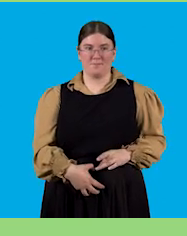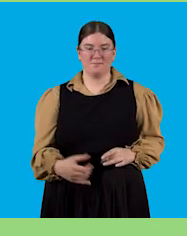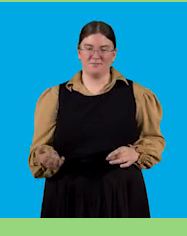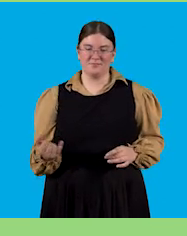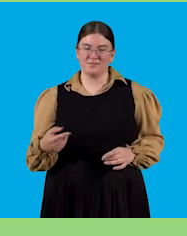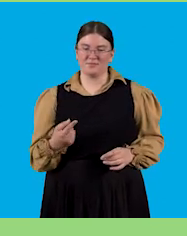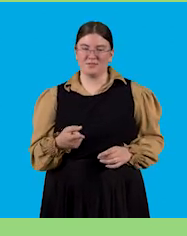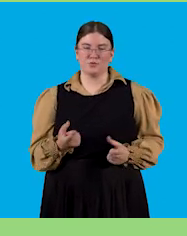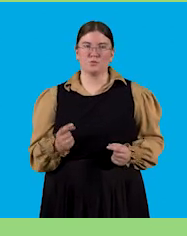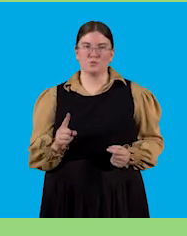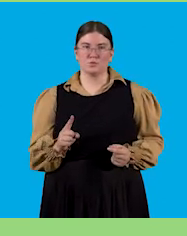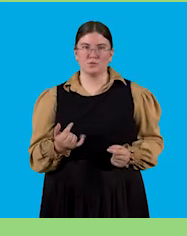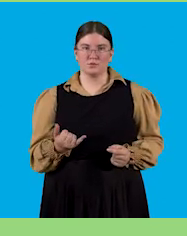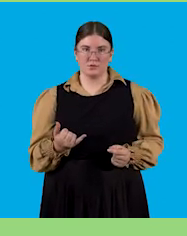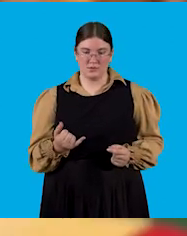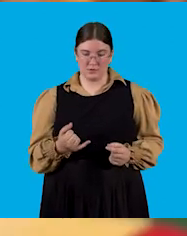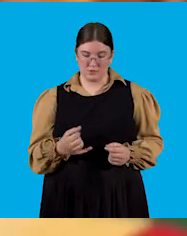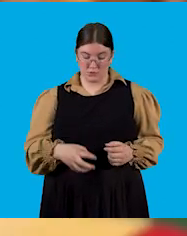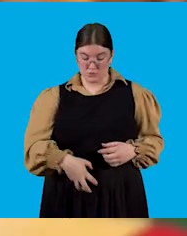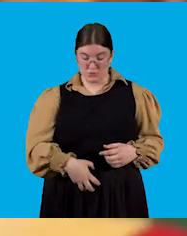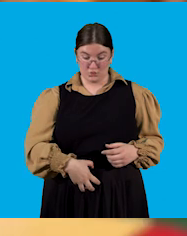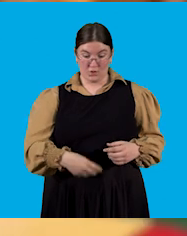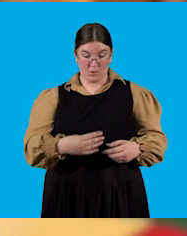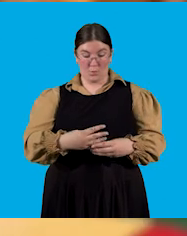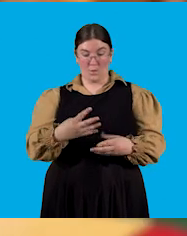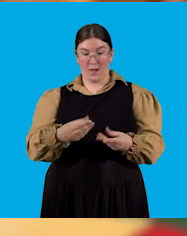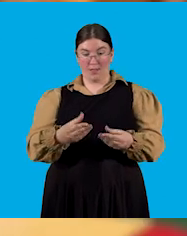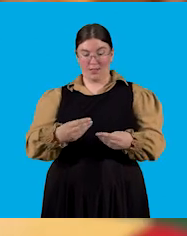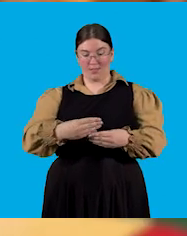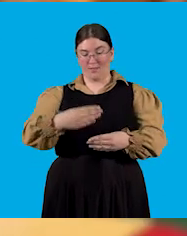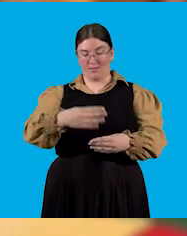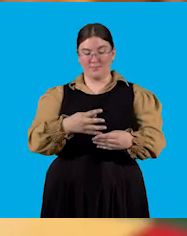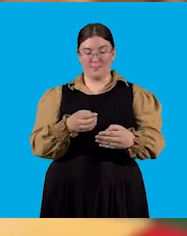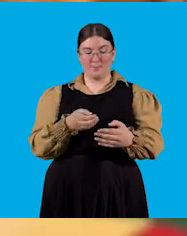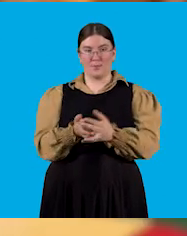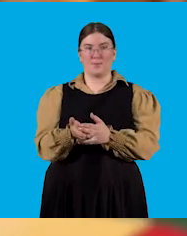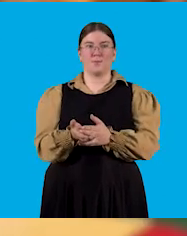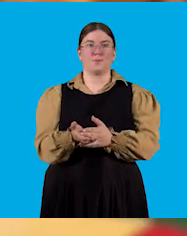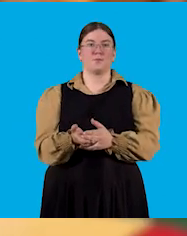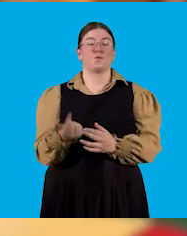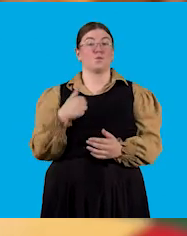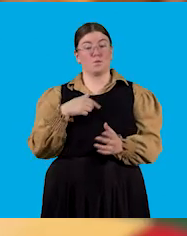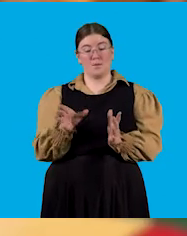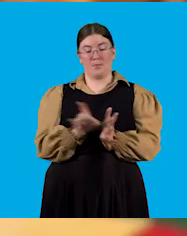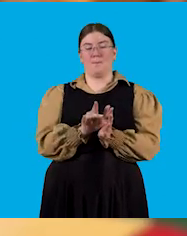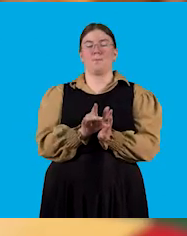basically burrow themselves into the uterus wall. We know that when this happens, it is